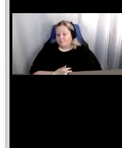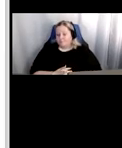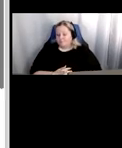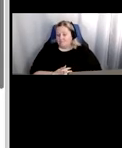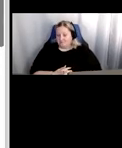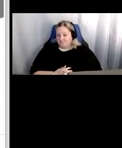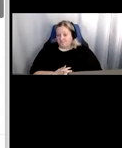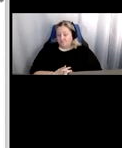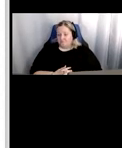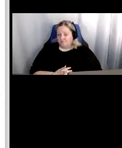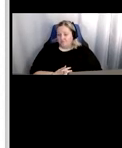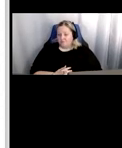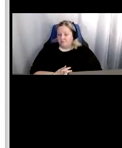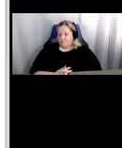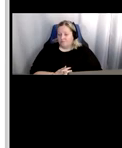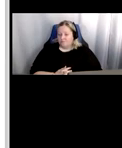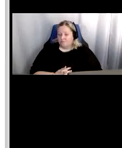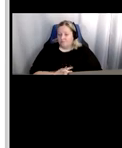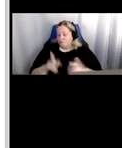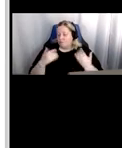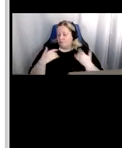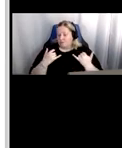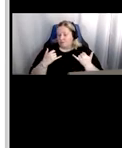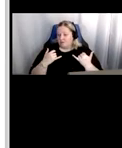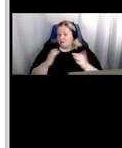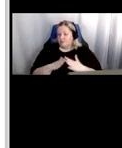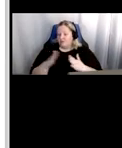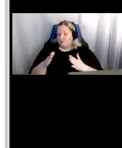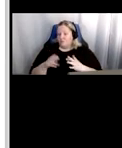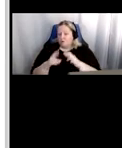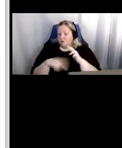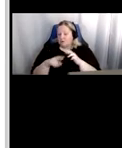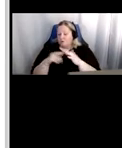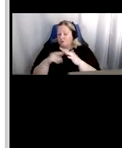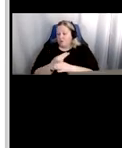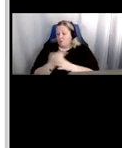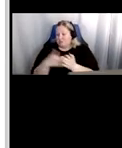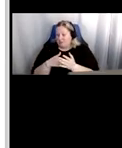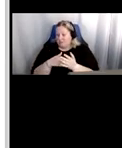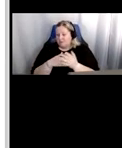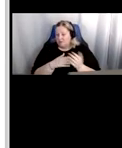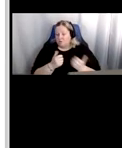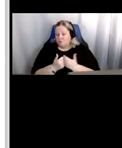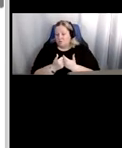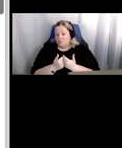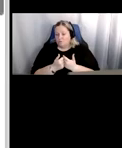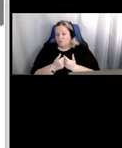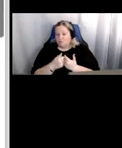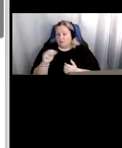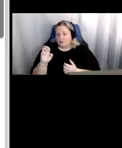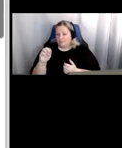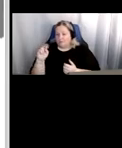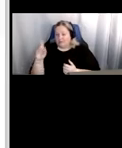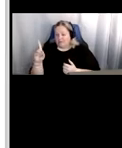So those are our demo centers currently. Then our recycle and reuse programs, we partner with Project Mend, you probably are aware of since they're in